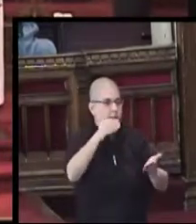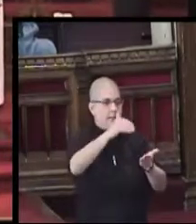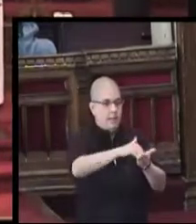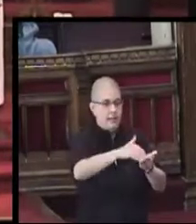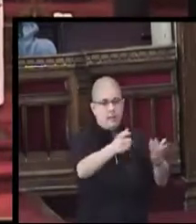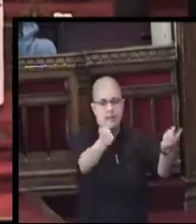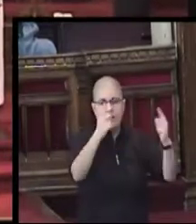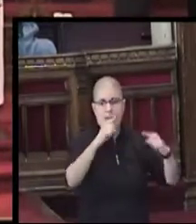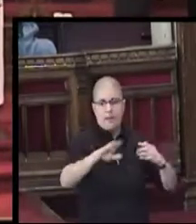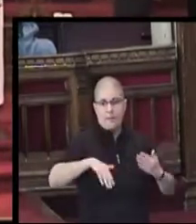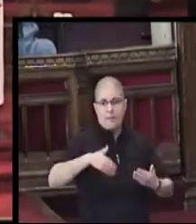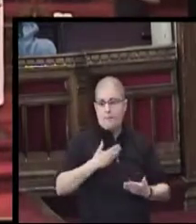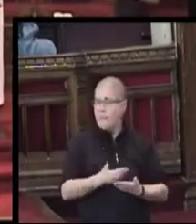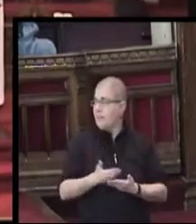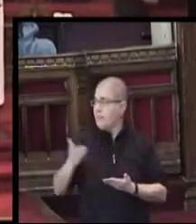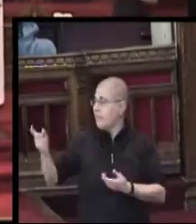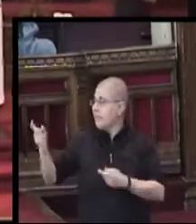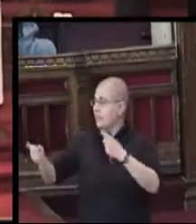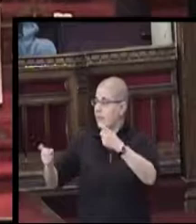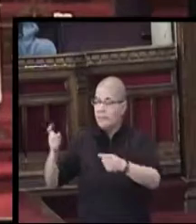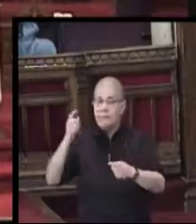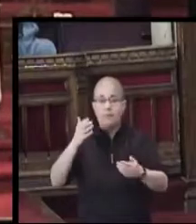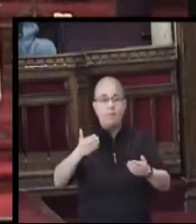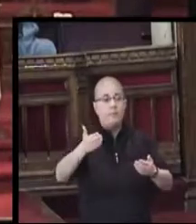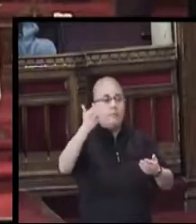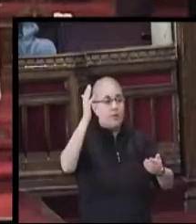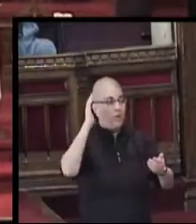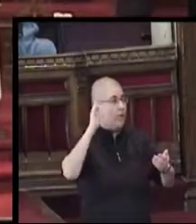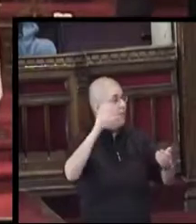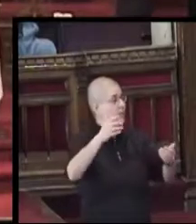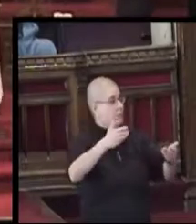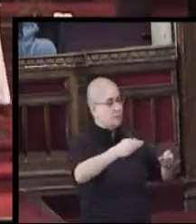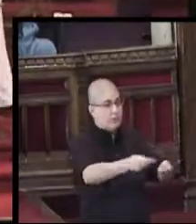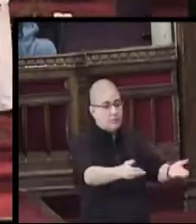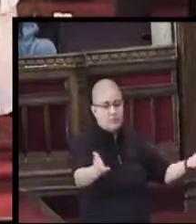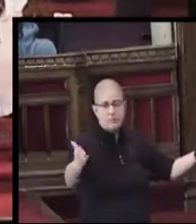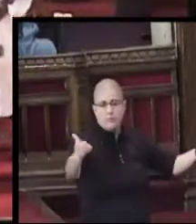These are the gifts of God, and we are the people of God. All are welcome to come and receive.